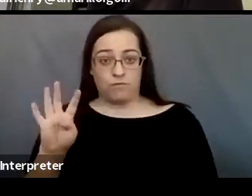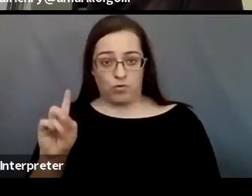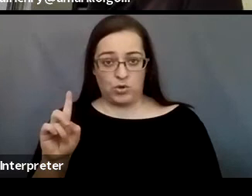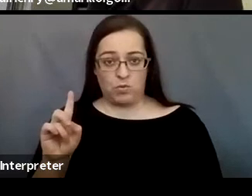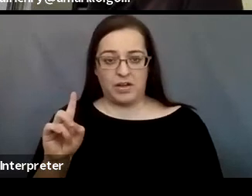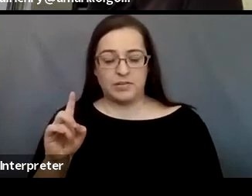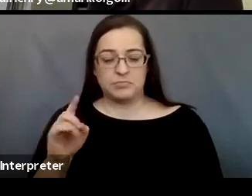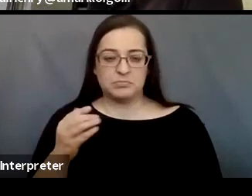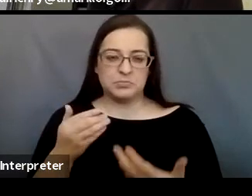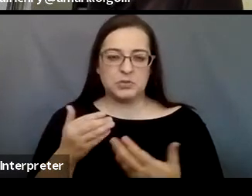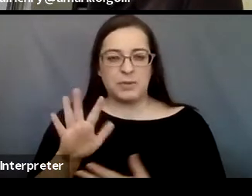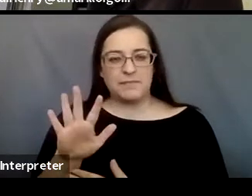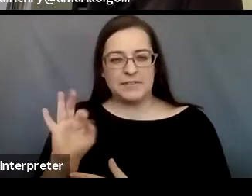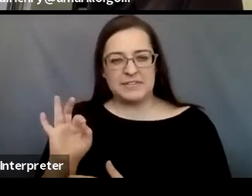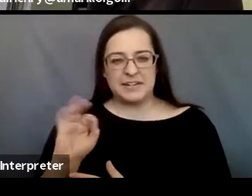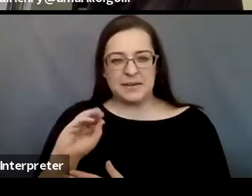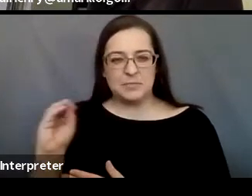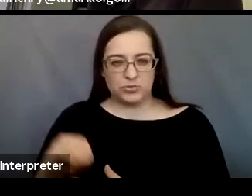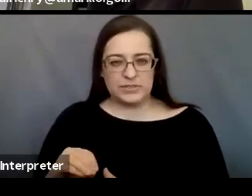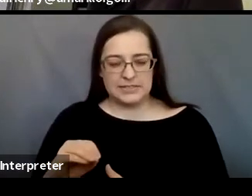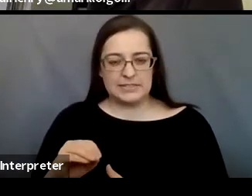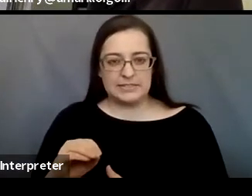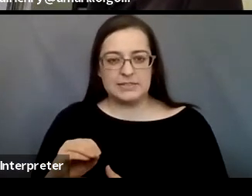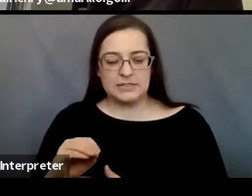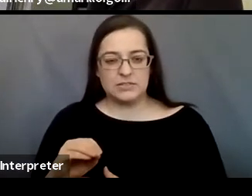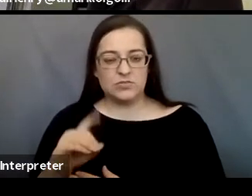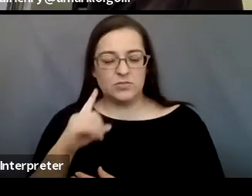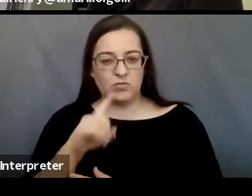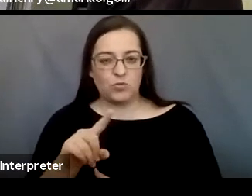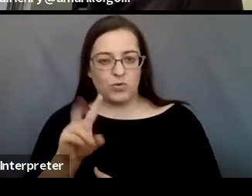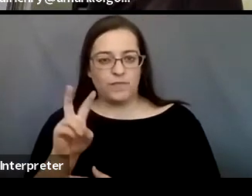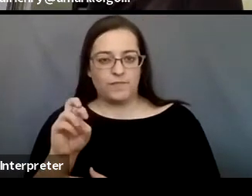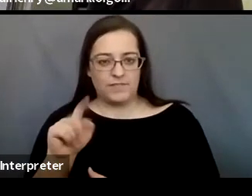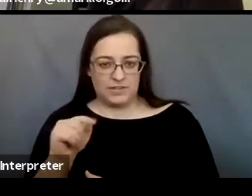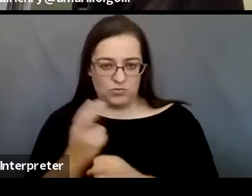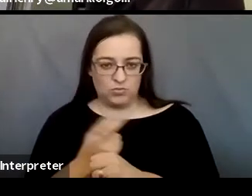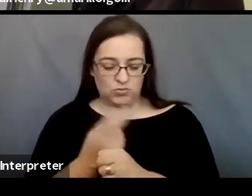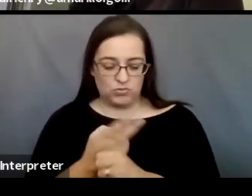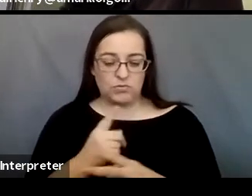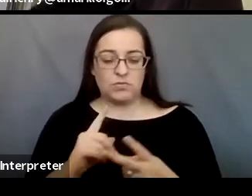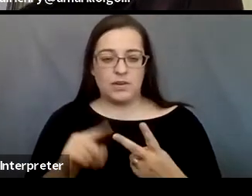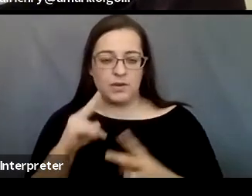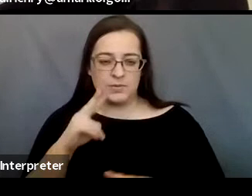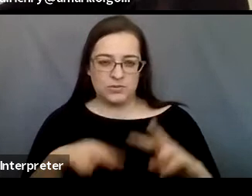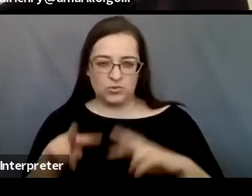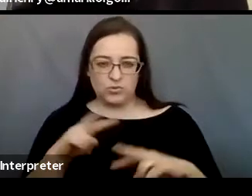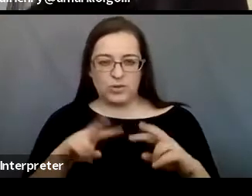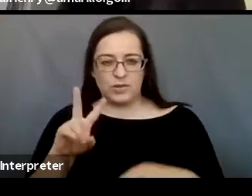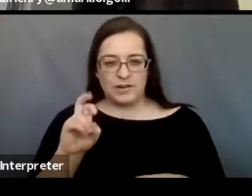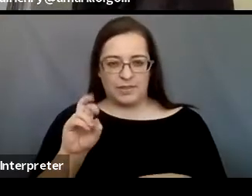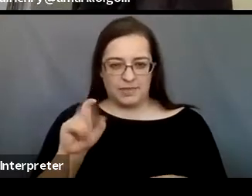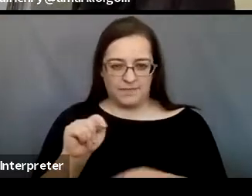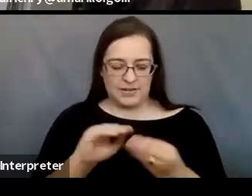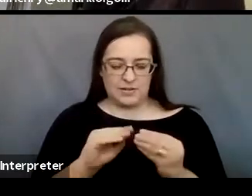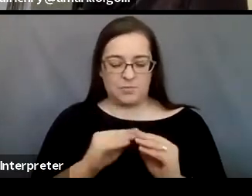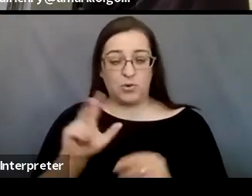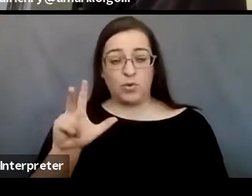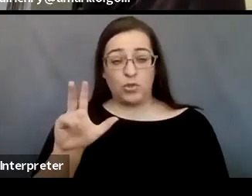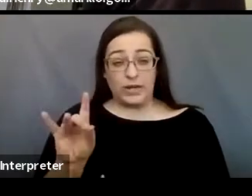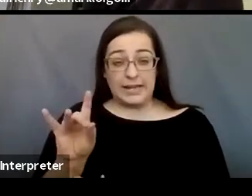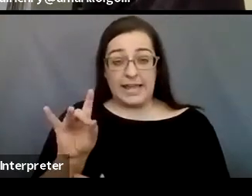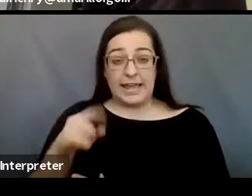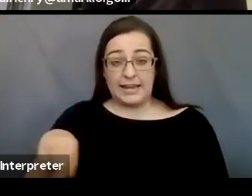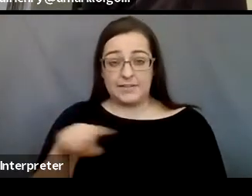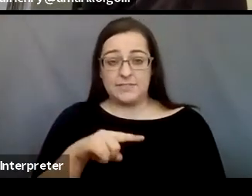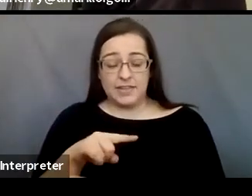about 59% utilization rate on ventilators. And I'm looking at the ventilator numbers. 38 of those